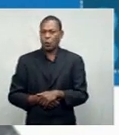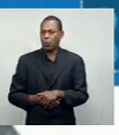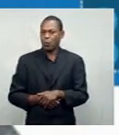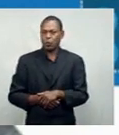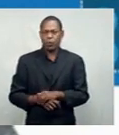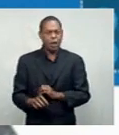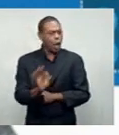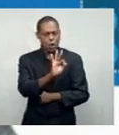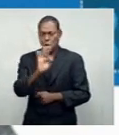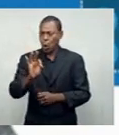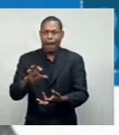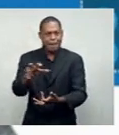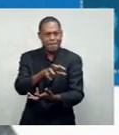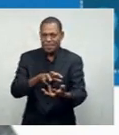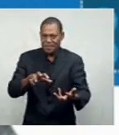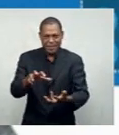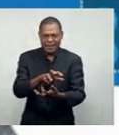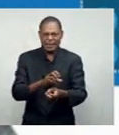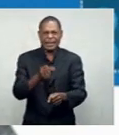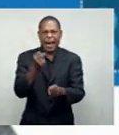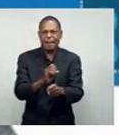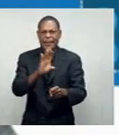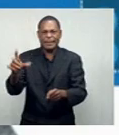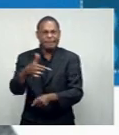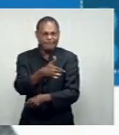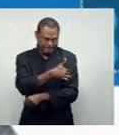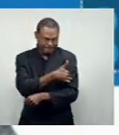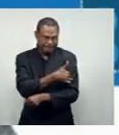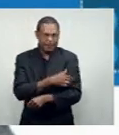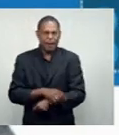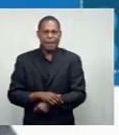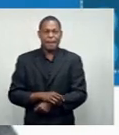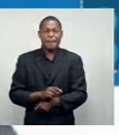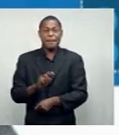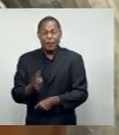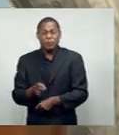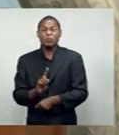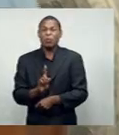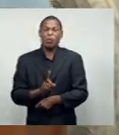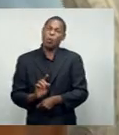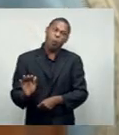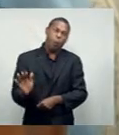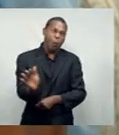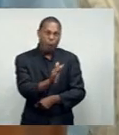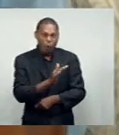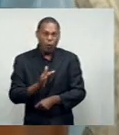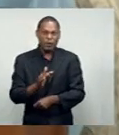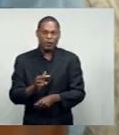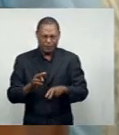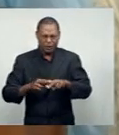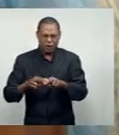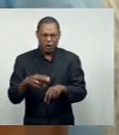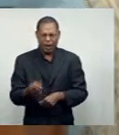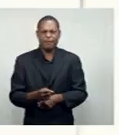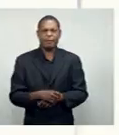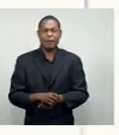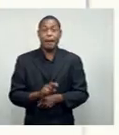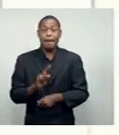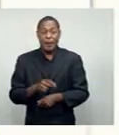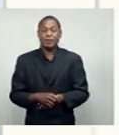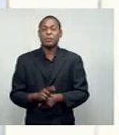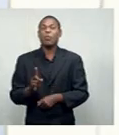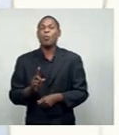mixing manufacturing plants, although all vaccines in Fiji are AstraZeneca. It's just that they are produced in